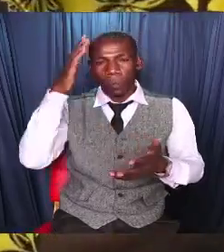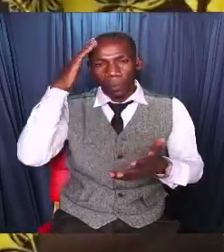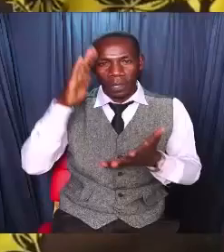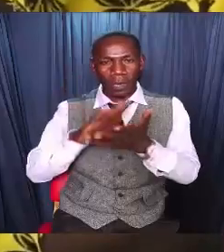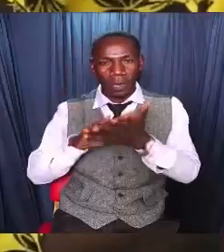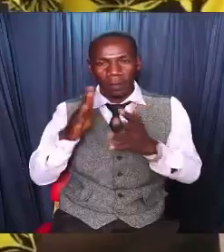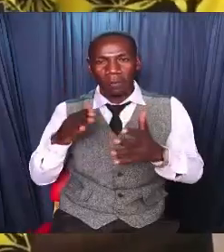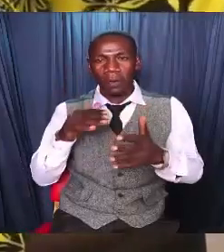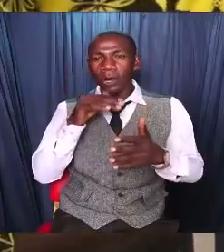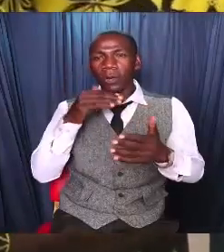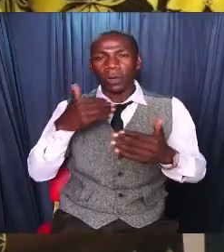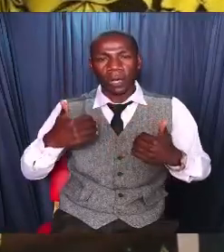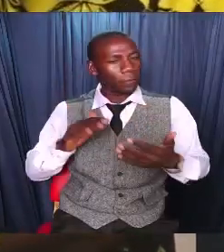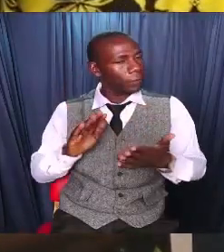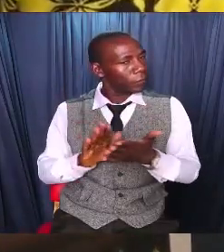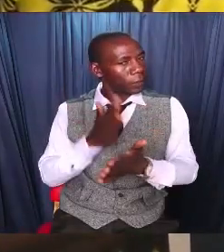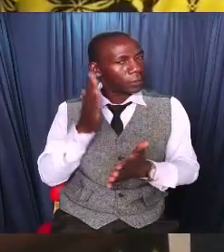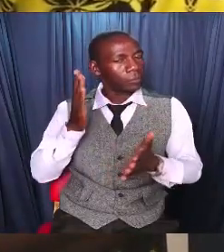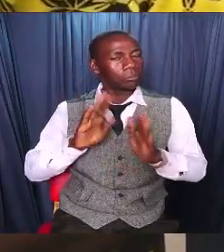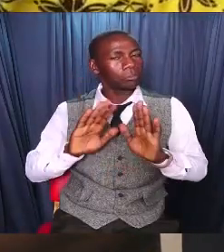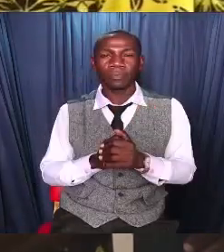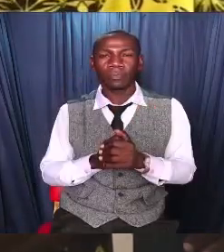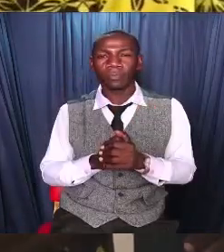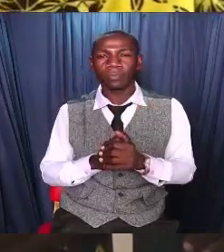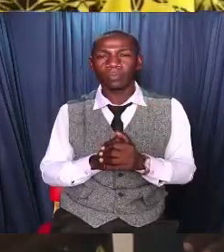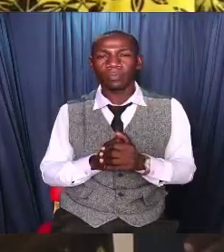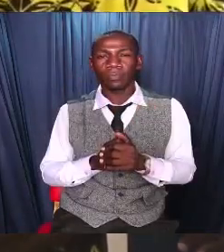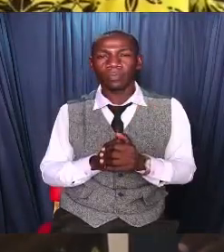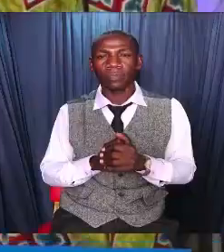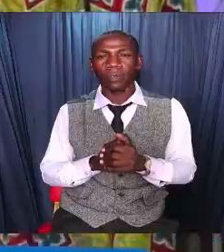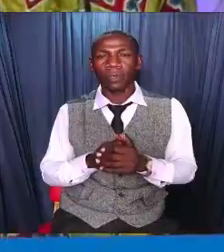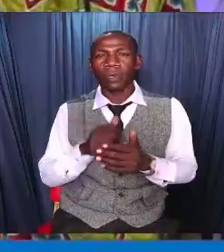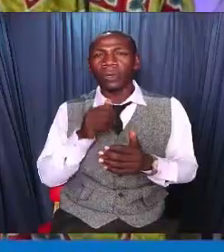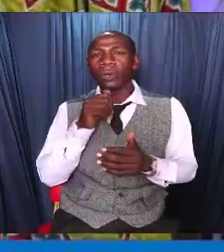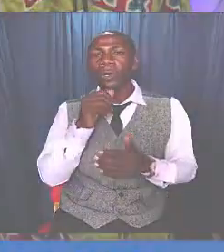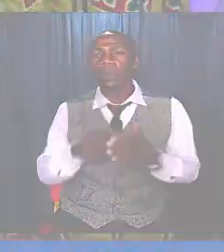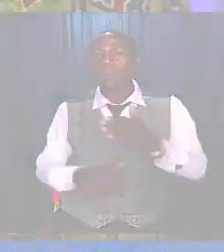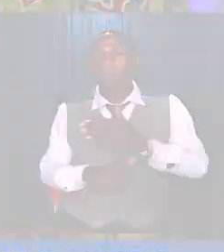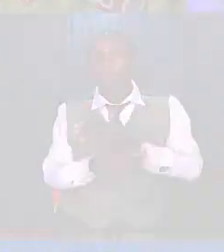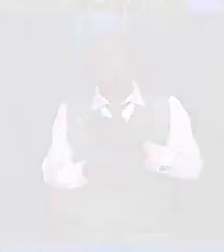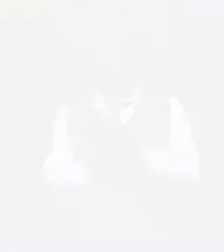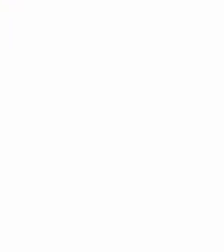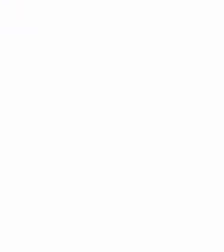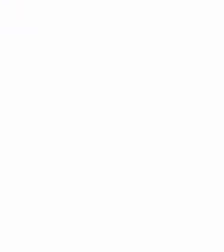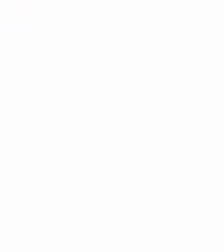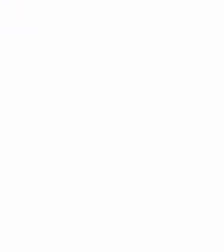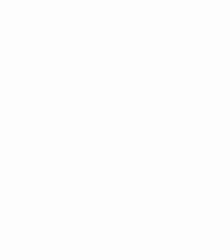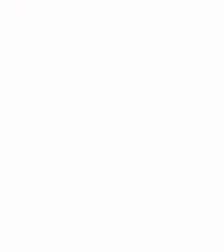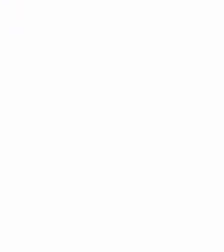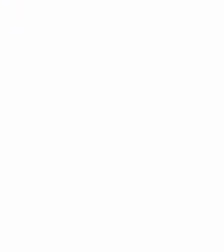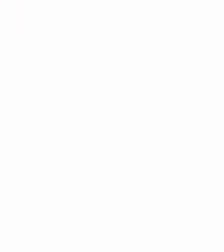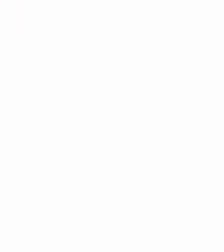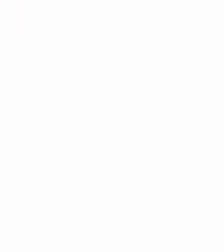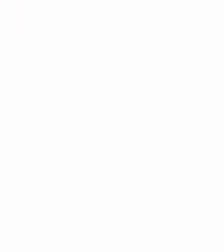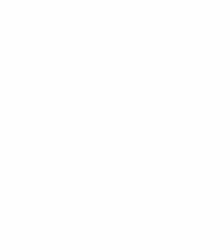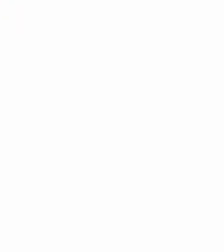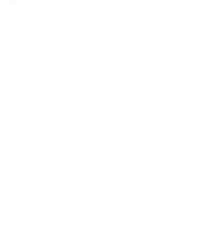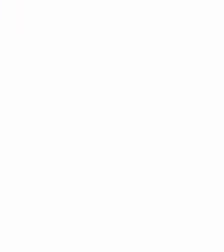hana haraka. One who is assured is never in haste. Wala halaumu mtu. And doesn't blame anybody. Wala